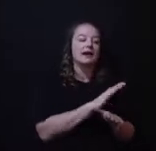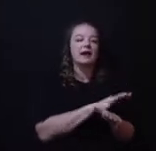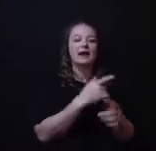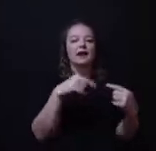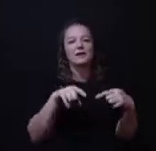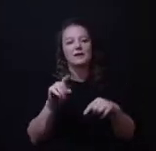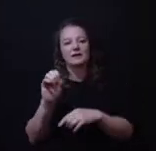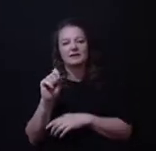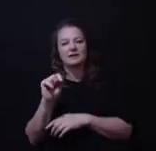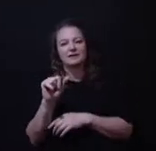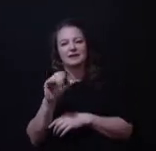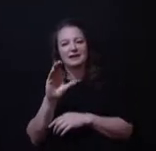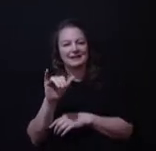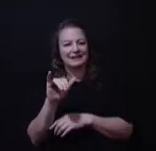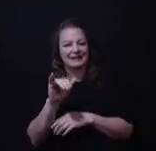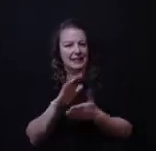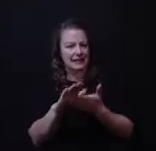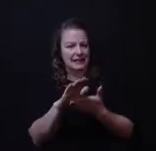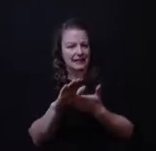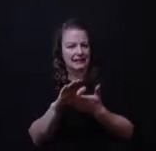came and got me and said, you need to come hear this.